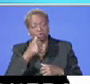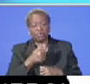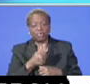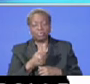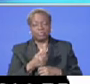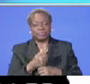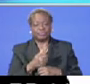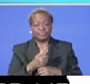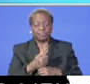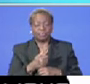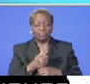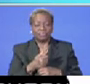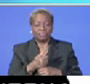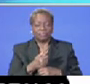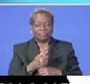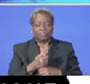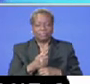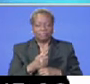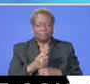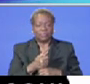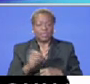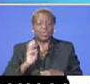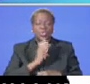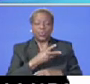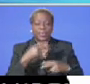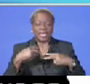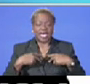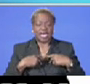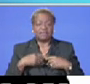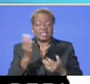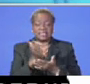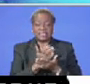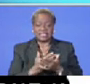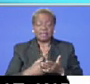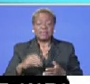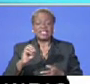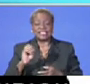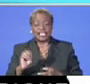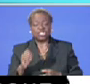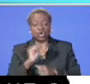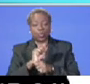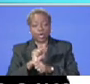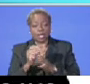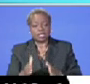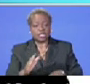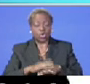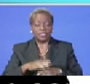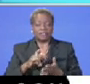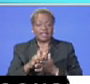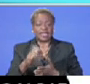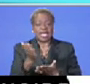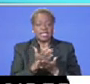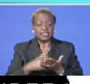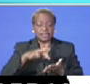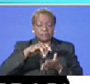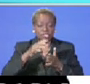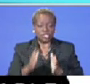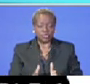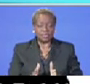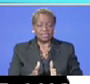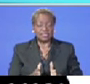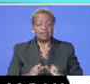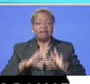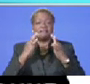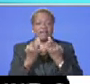group. We have some civil servants. So we have some essential workers that are on that flight. We have students. We have families that